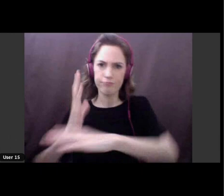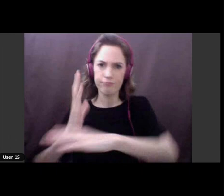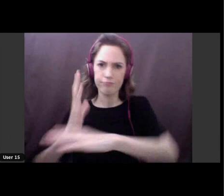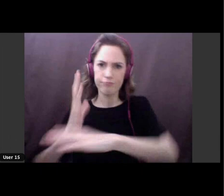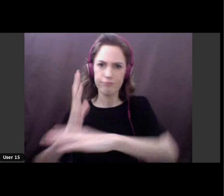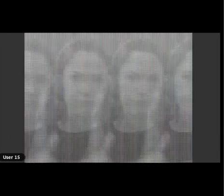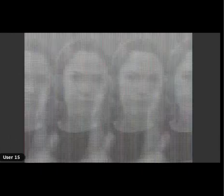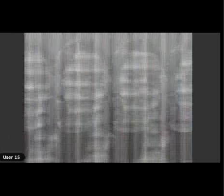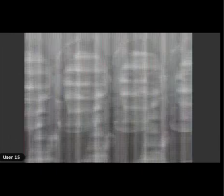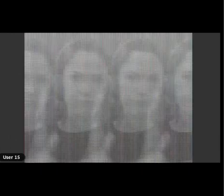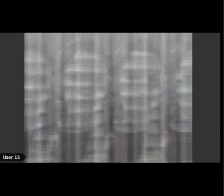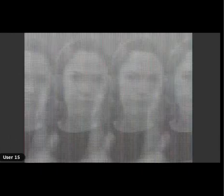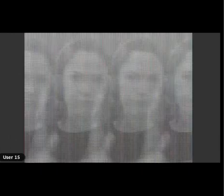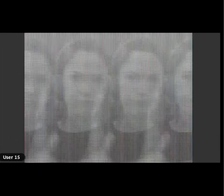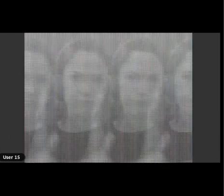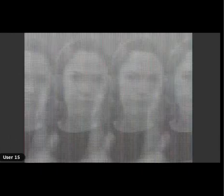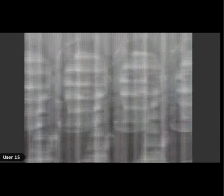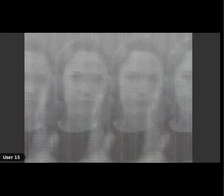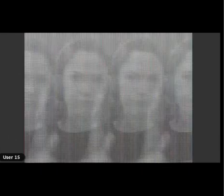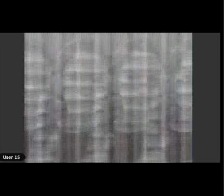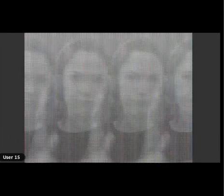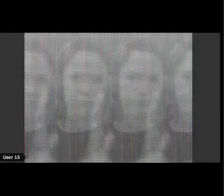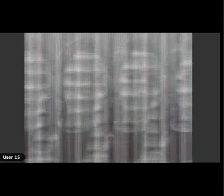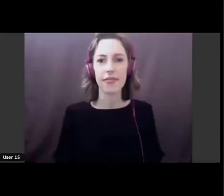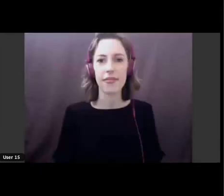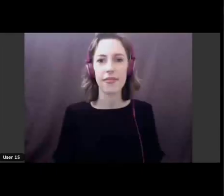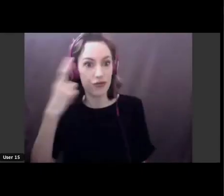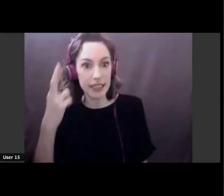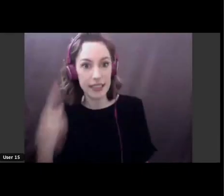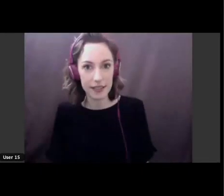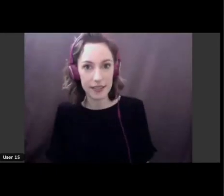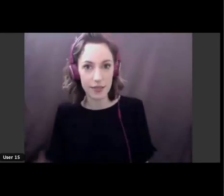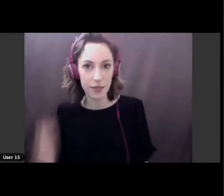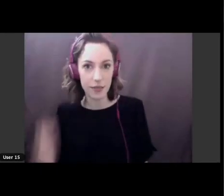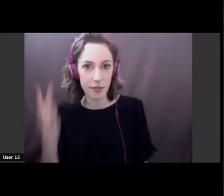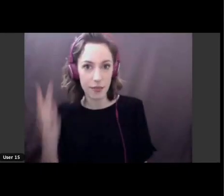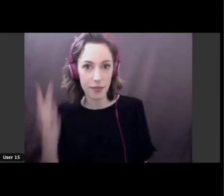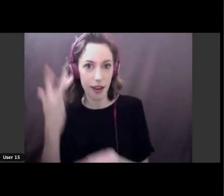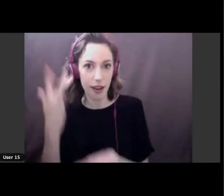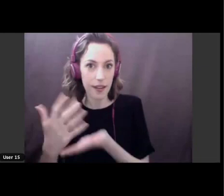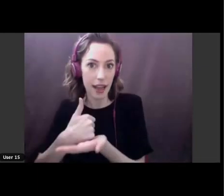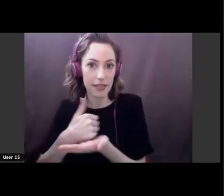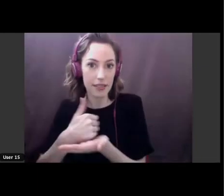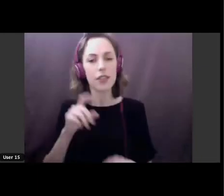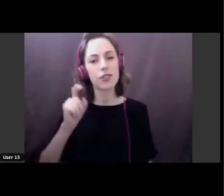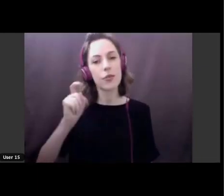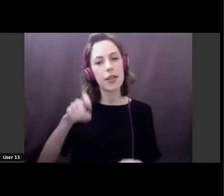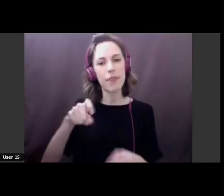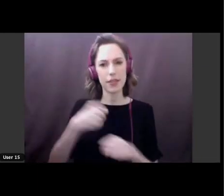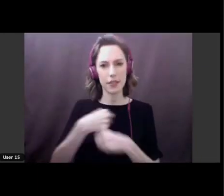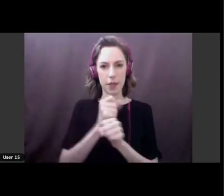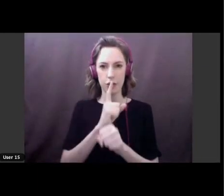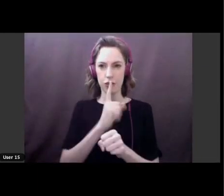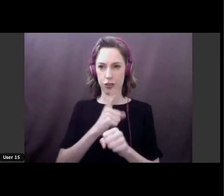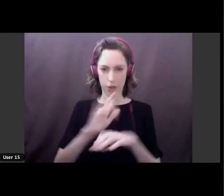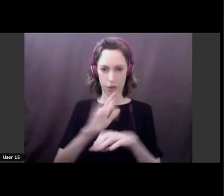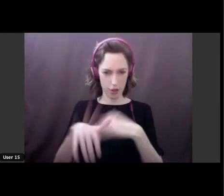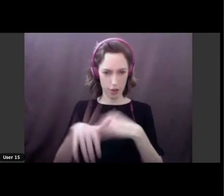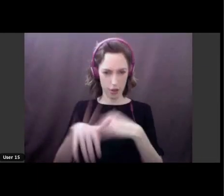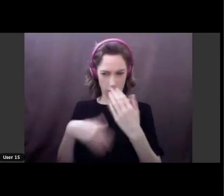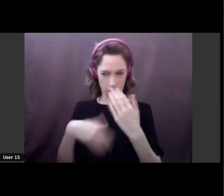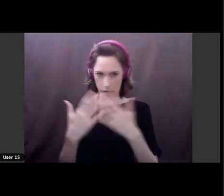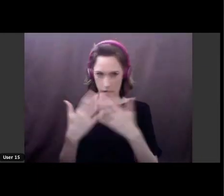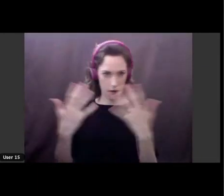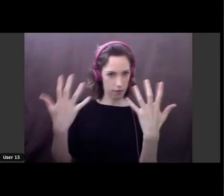data collection methodology with the purpose. And the purpose of this report was first to map